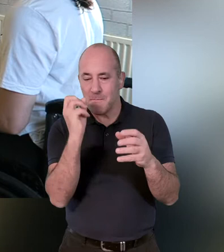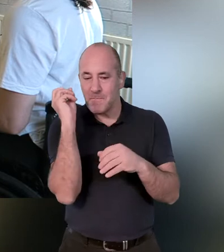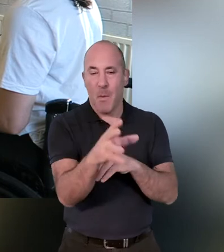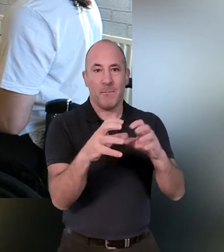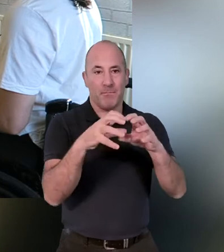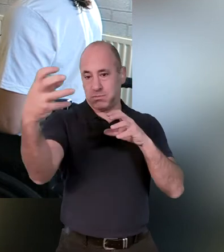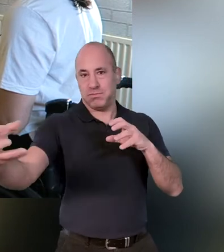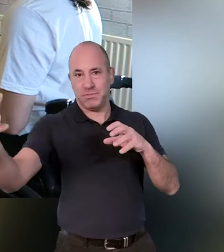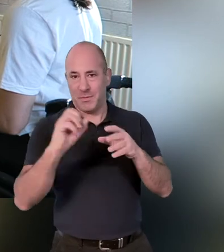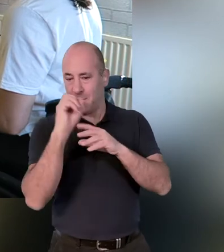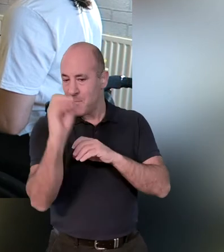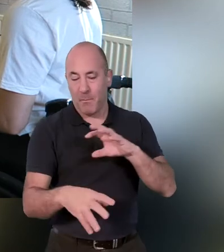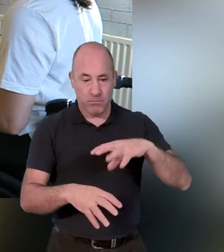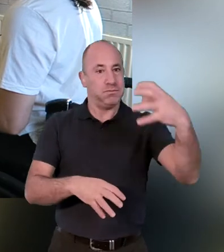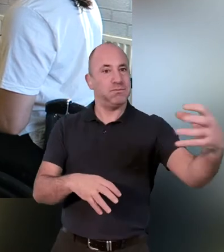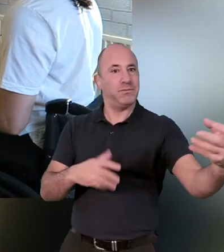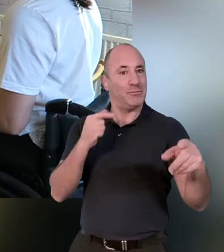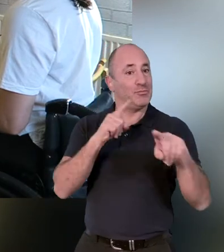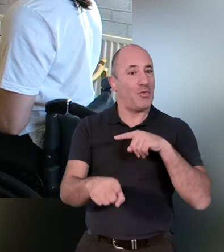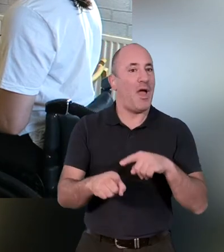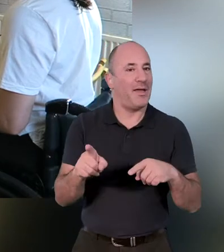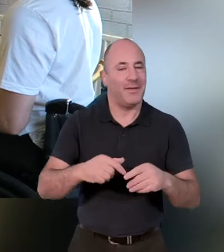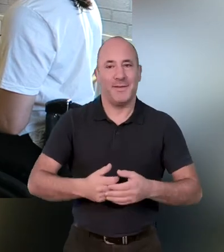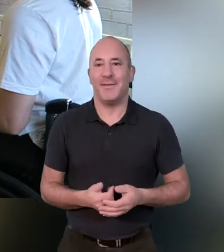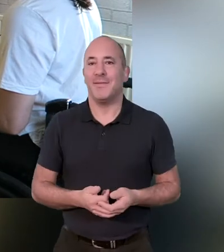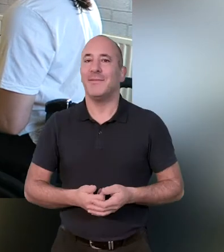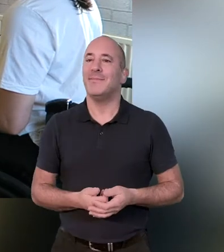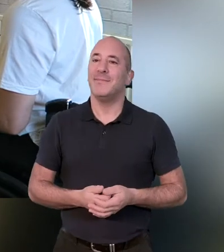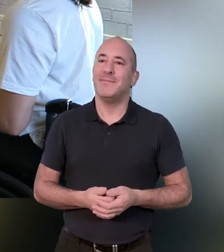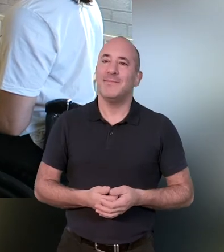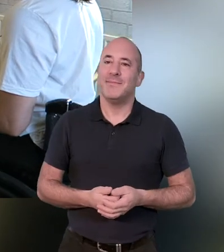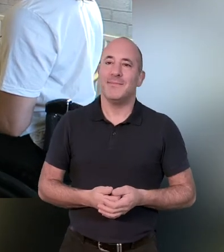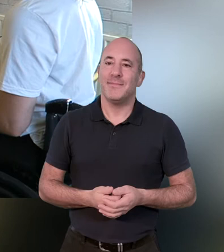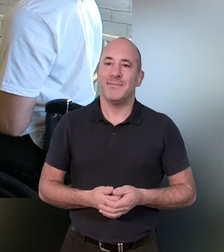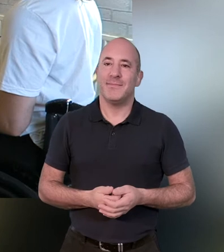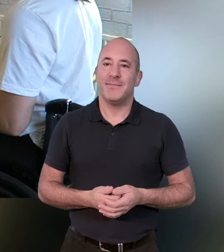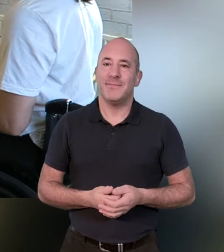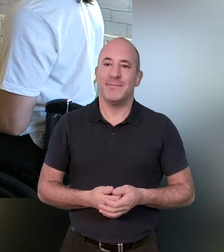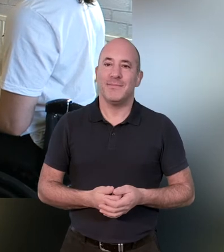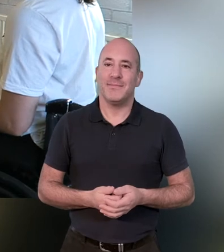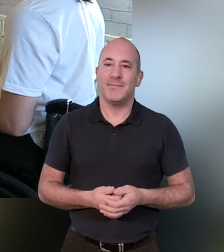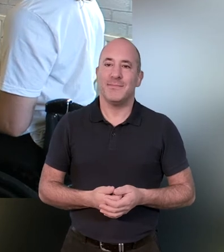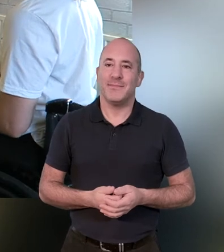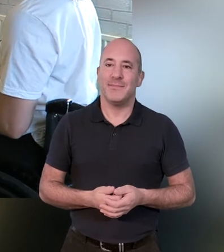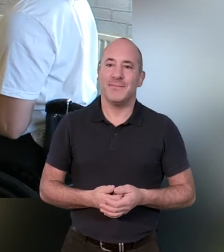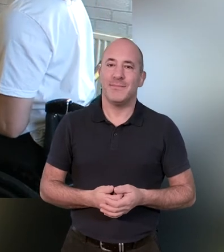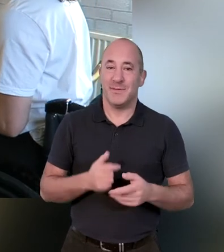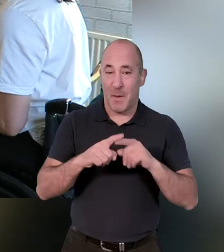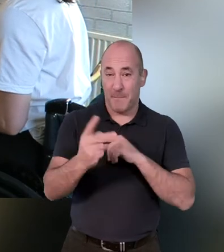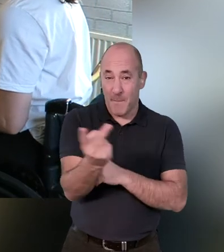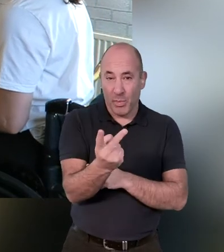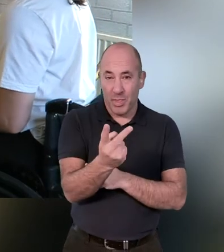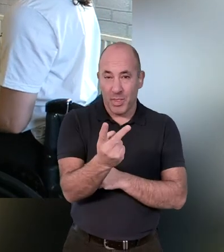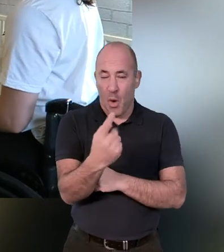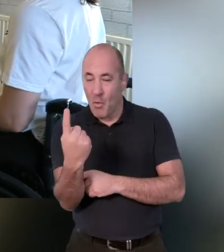got to see how many balloons she can knock off the towels with those three. Can she get